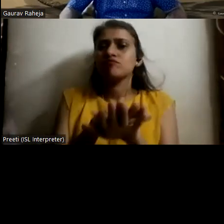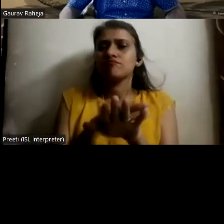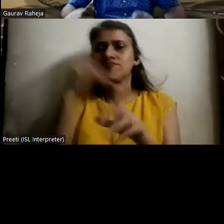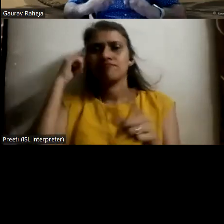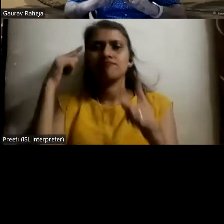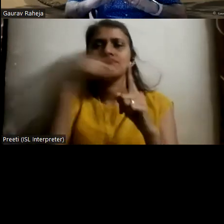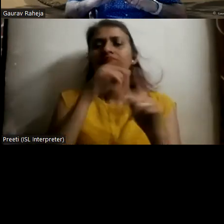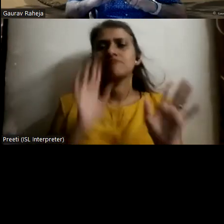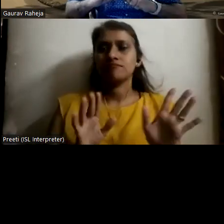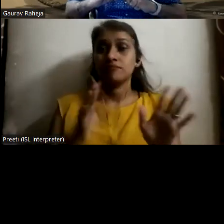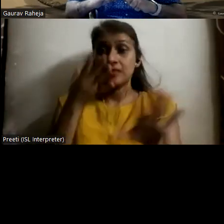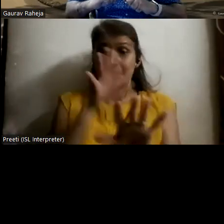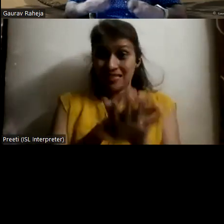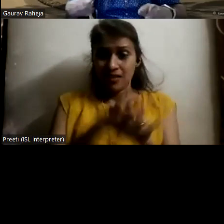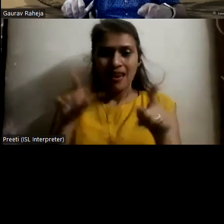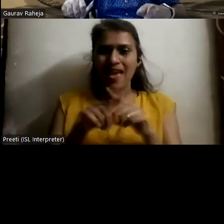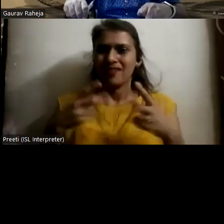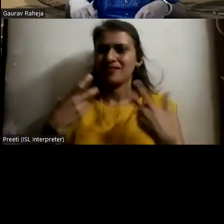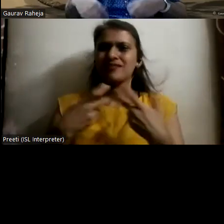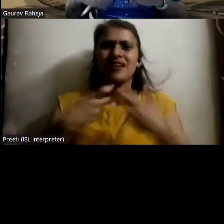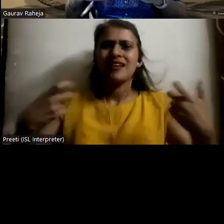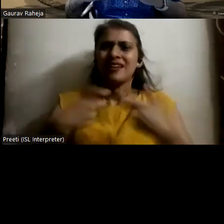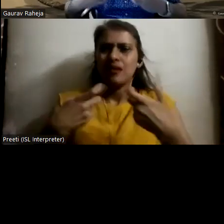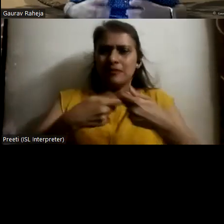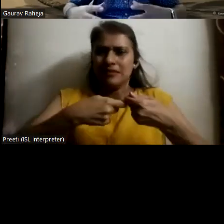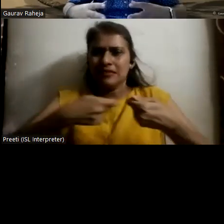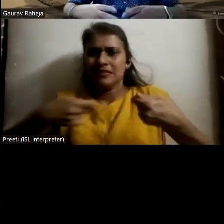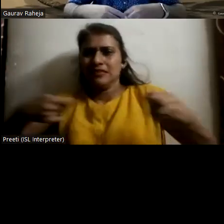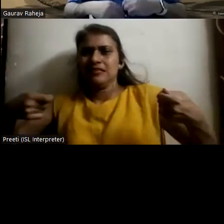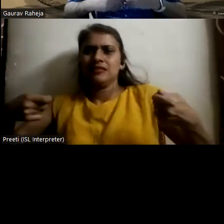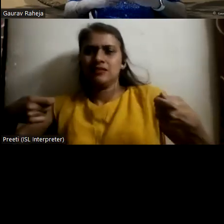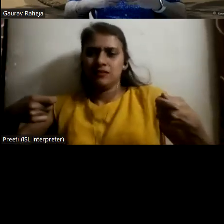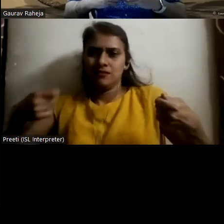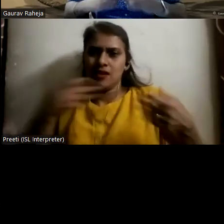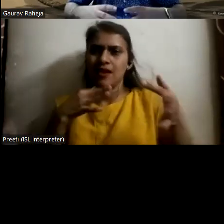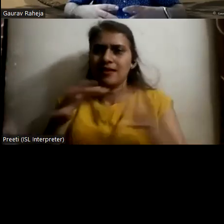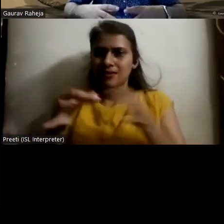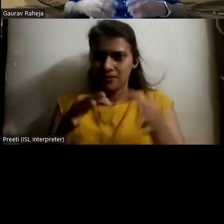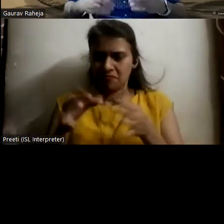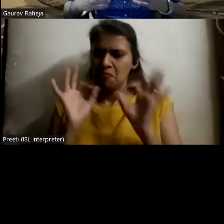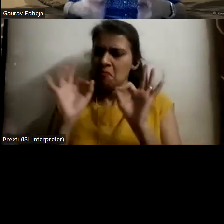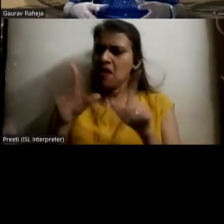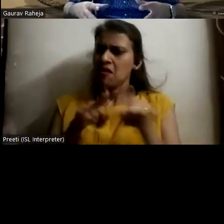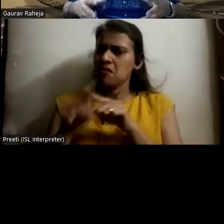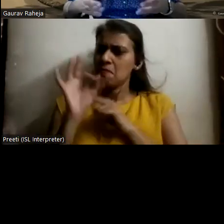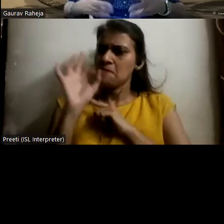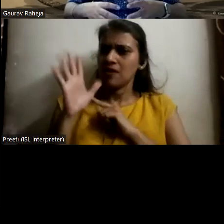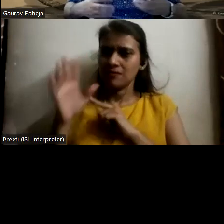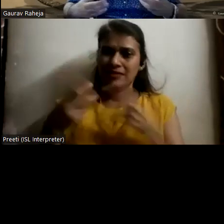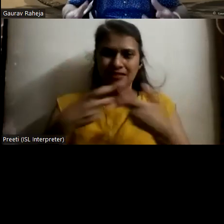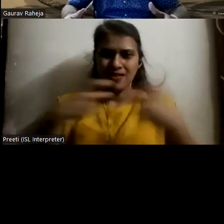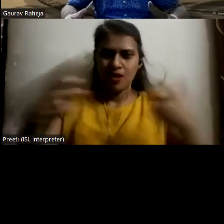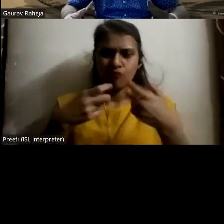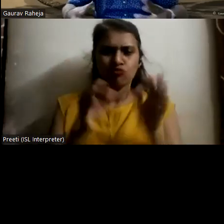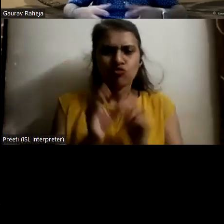that it could stretch like a rubber band. I think a very beautiful example would be a rubber band. It fits the one